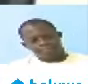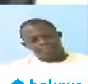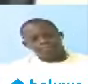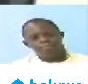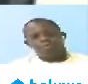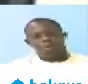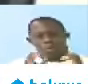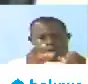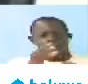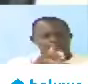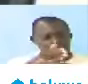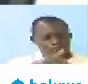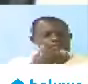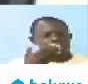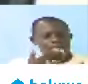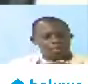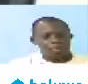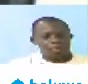Okay, proceed, please.